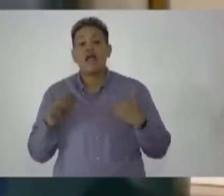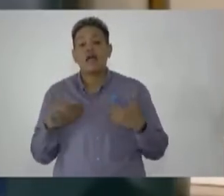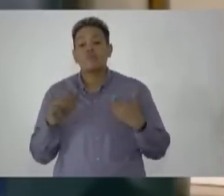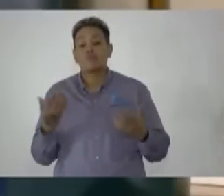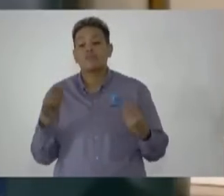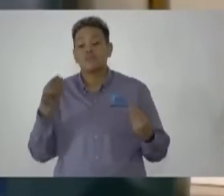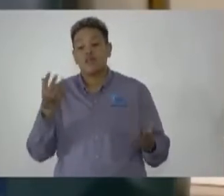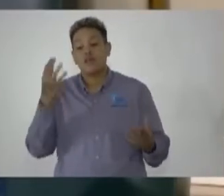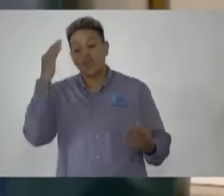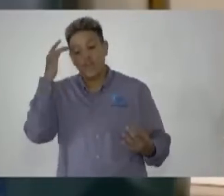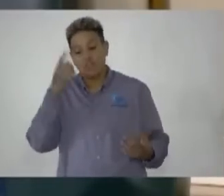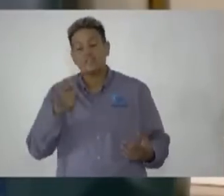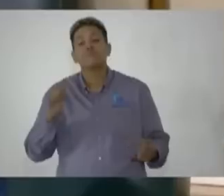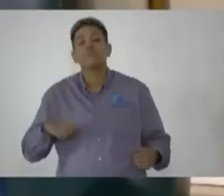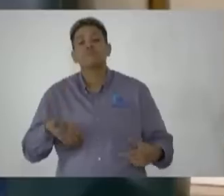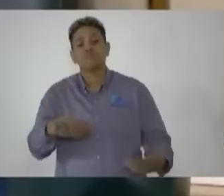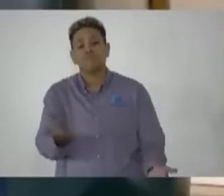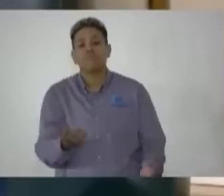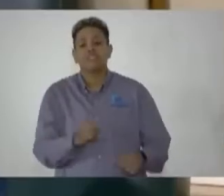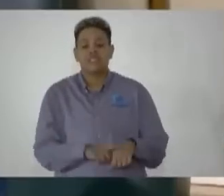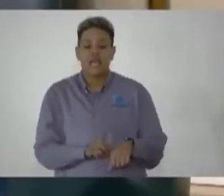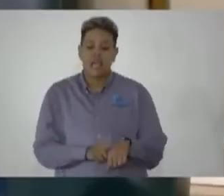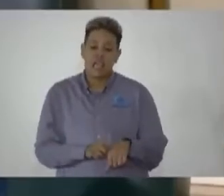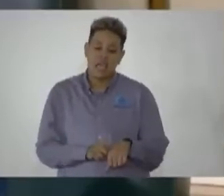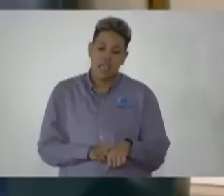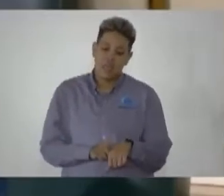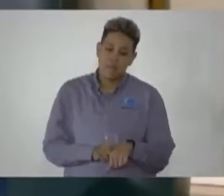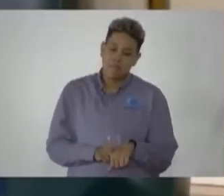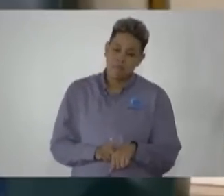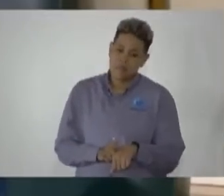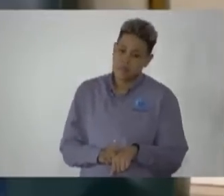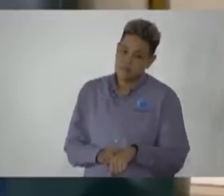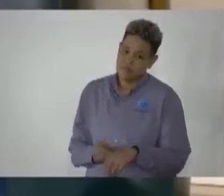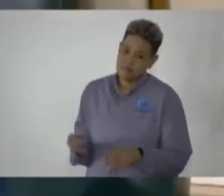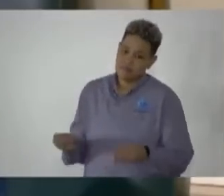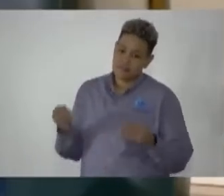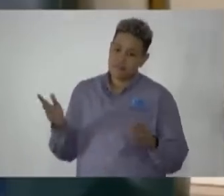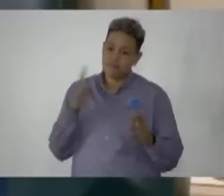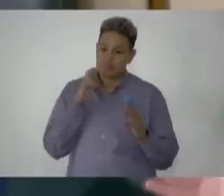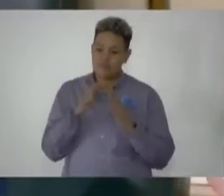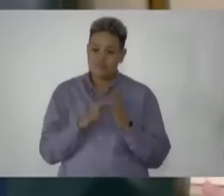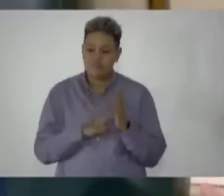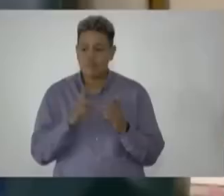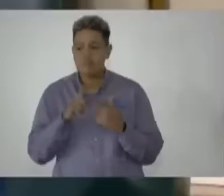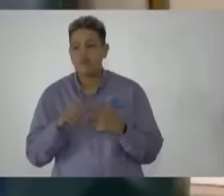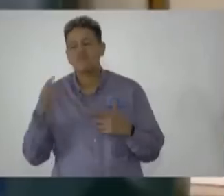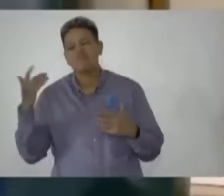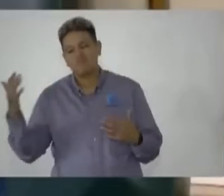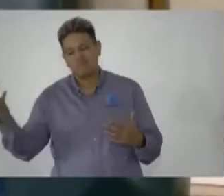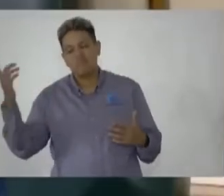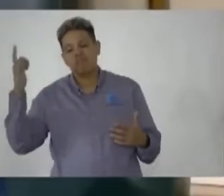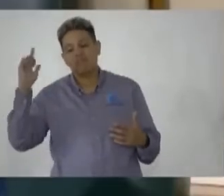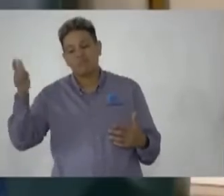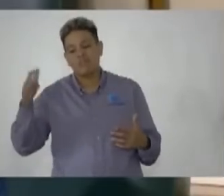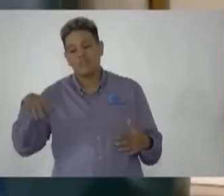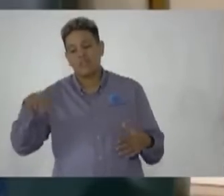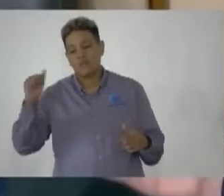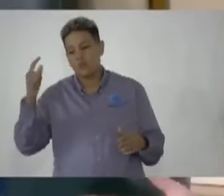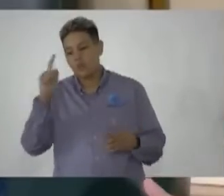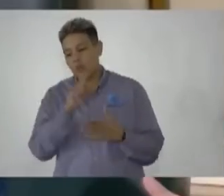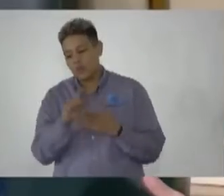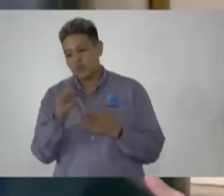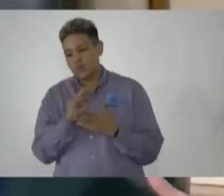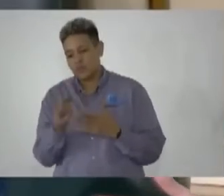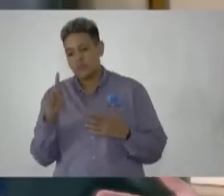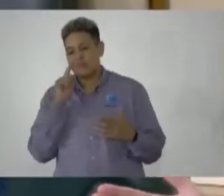to concede in terms of timing, to submit the matter to standing orders and then take another week for